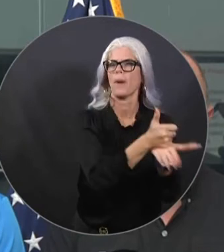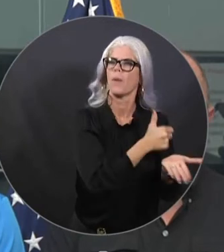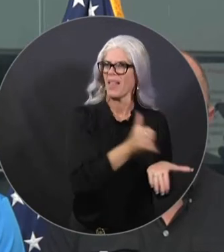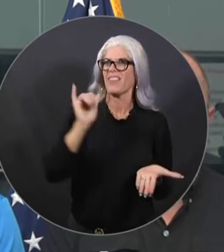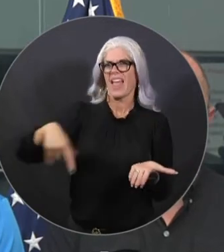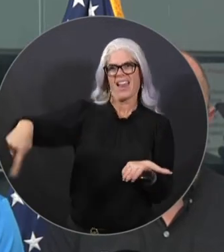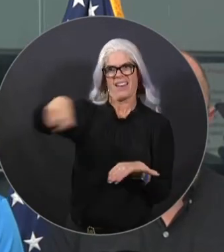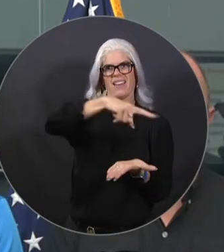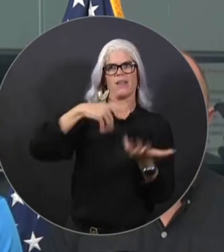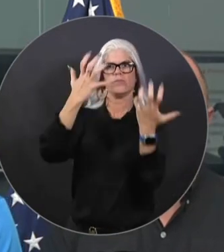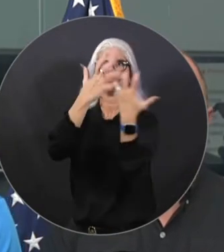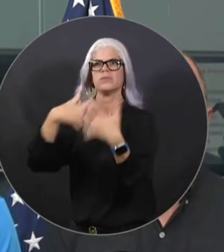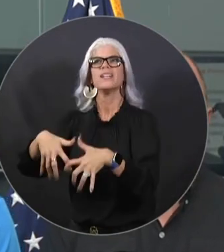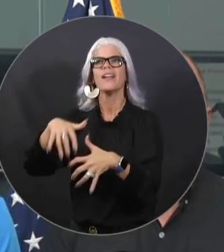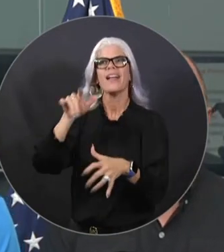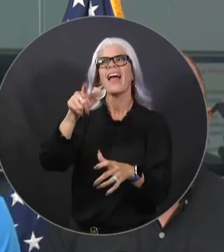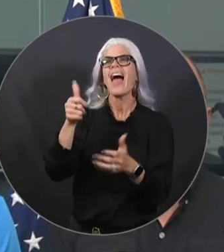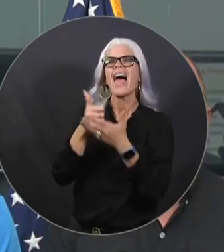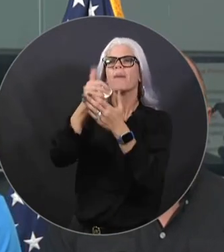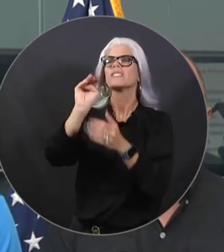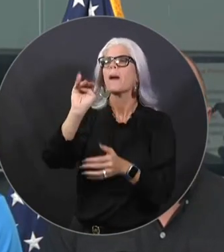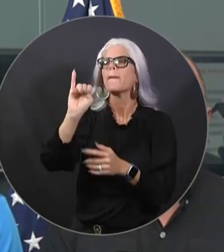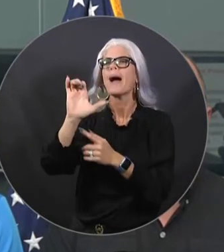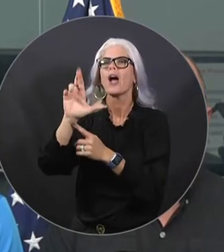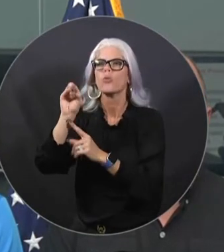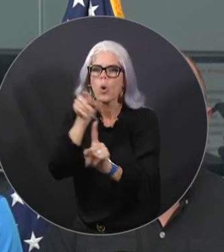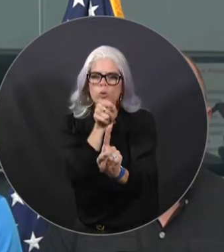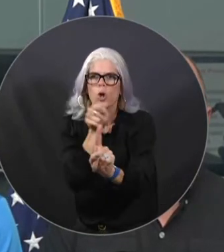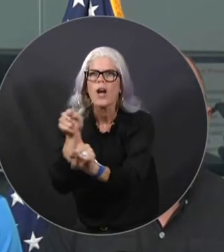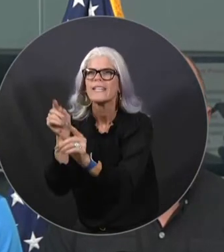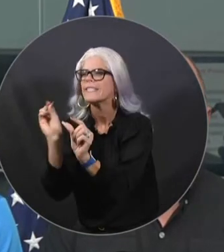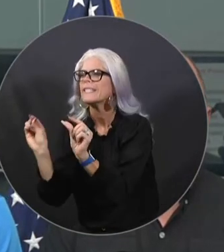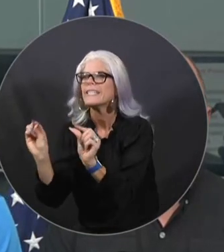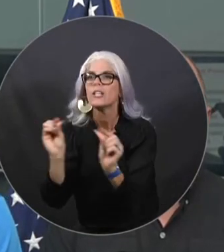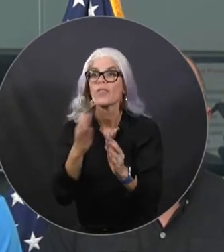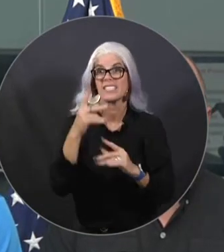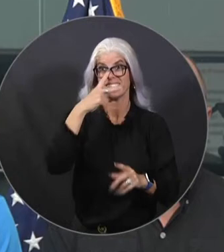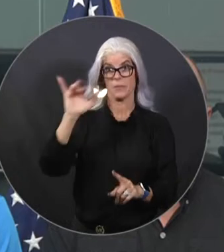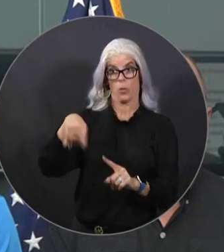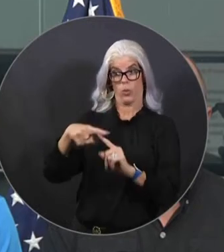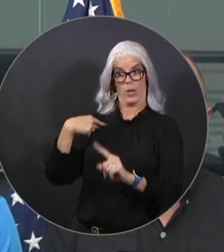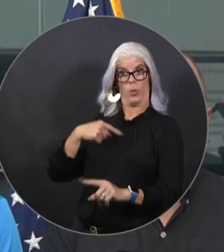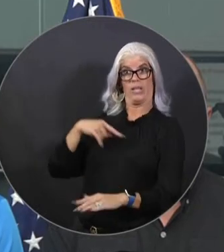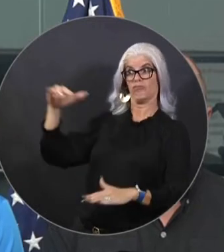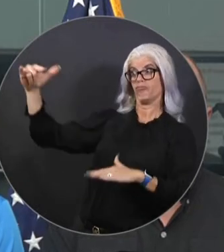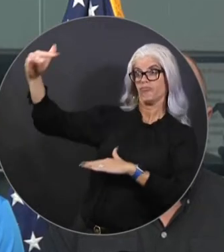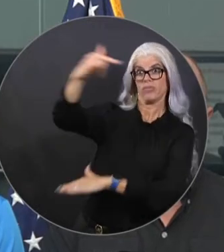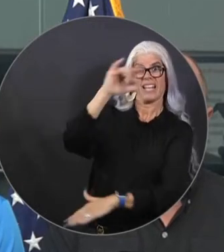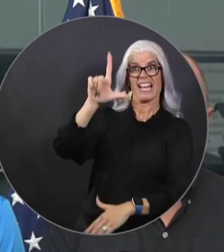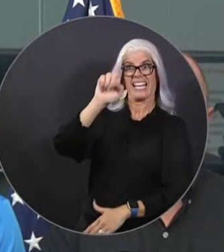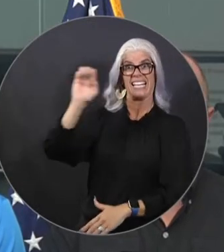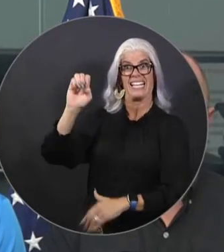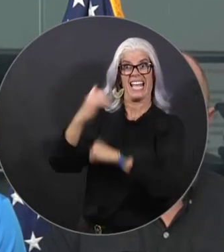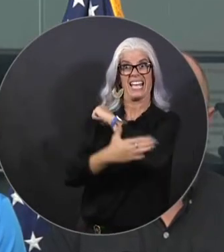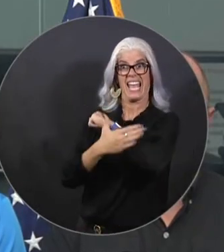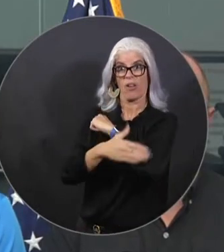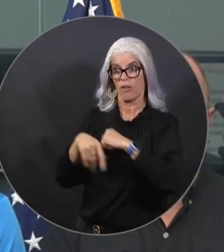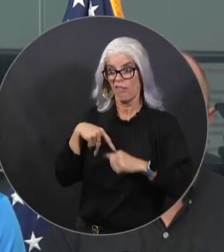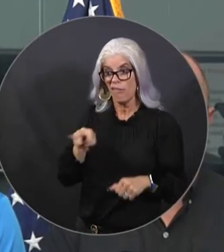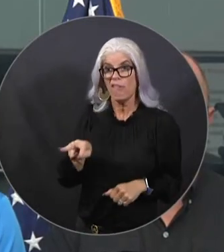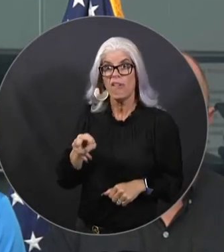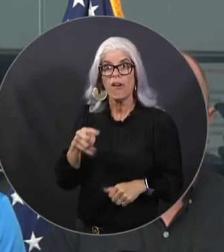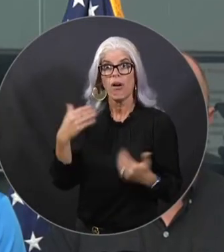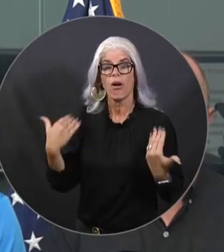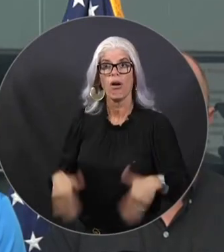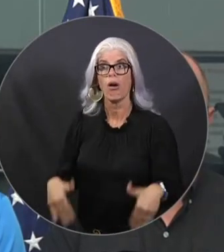we're seeing. And again, when we are flying over Lee County and some of these areas that were just devastated, they are going to need things like foods and tarps and what have you.